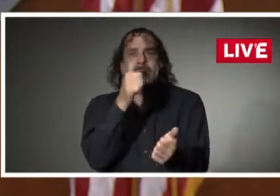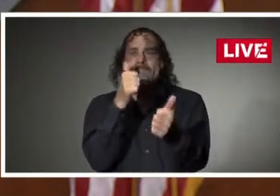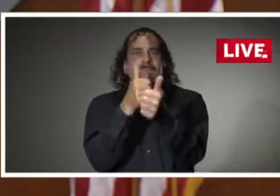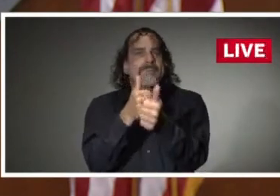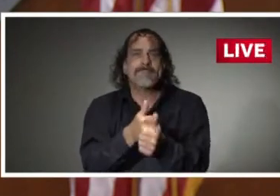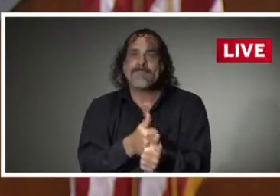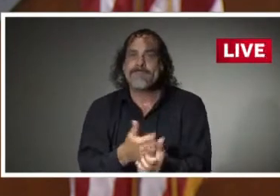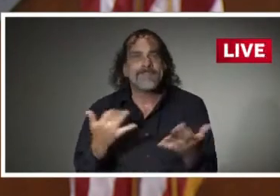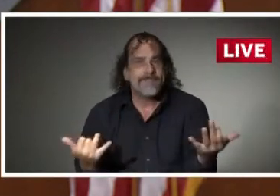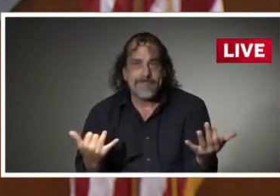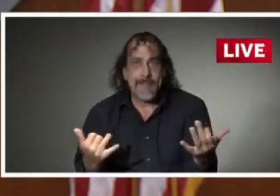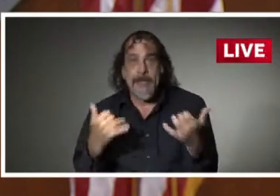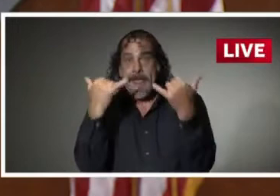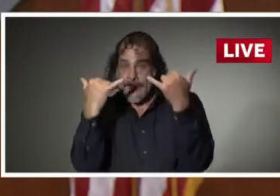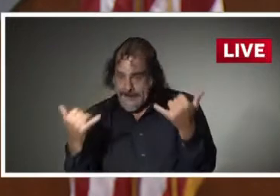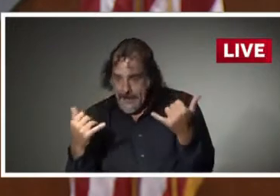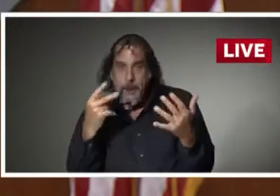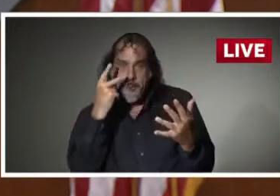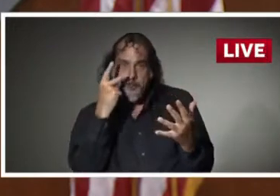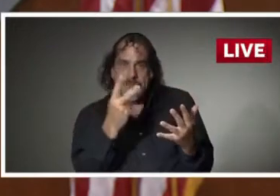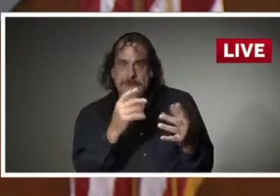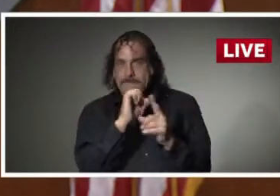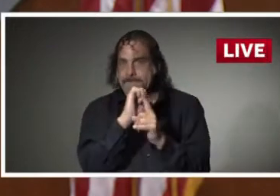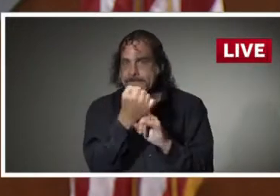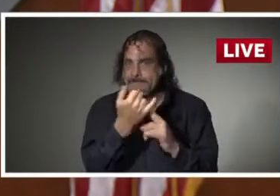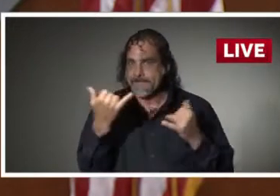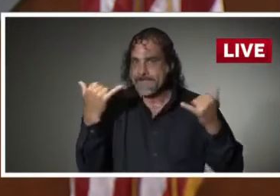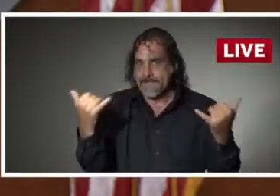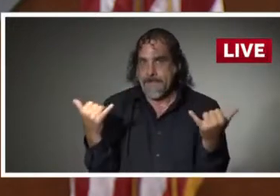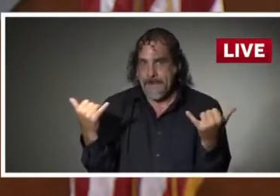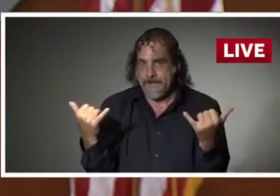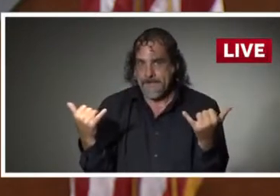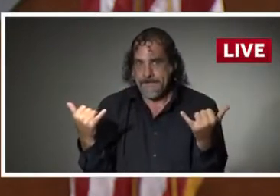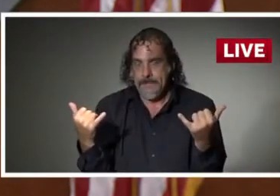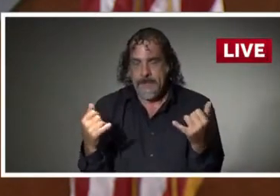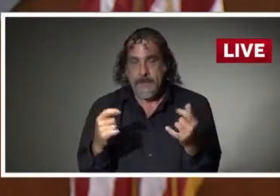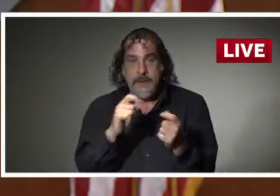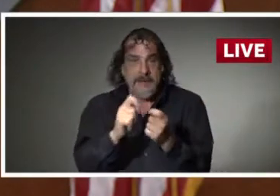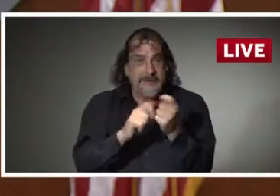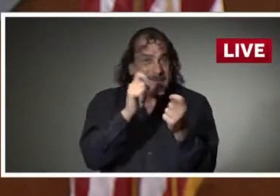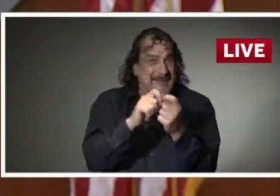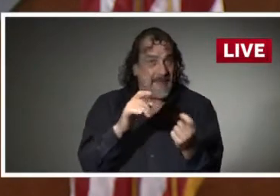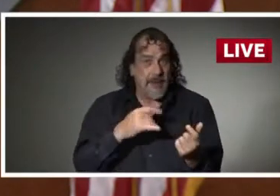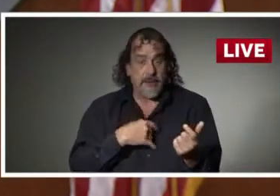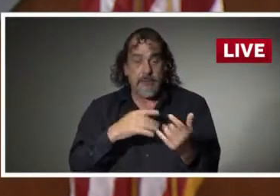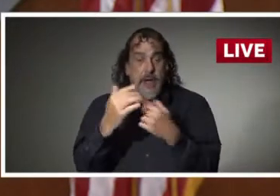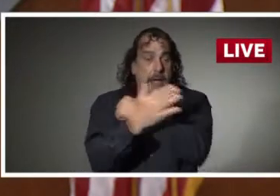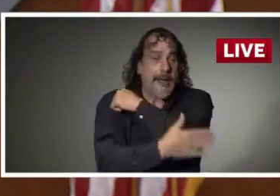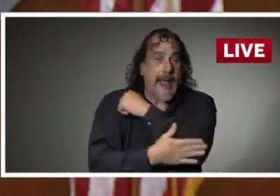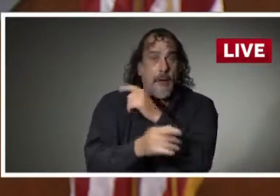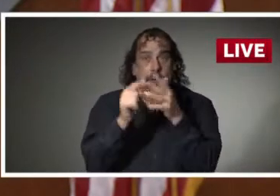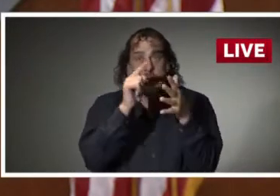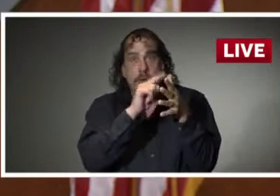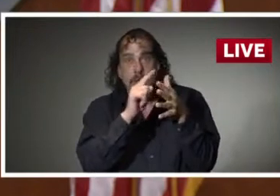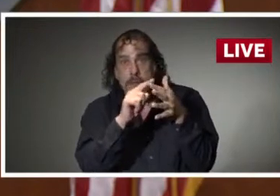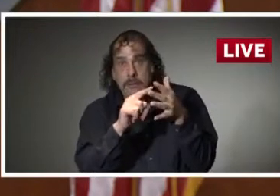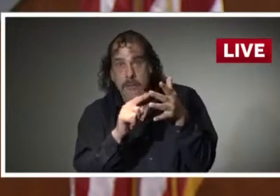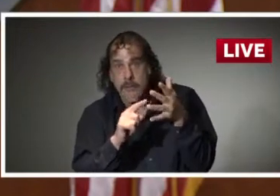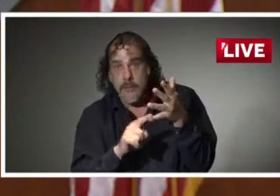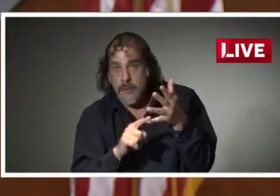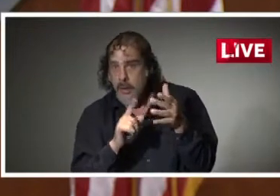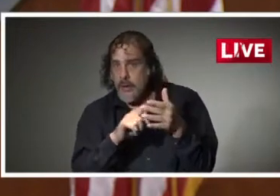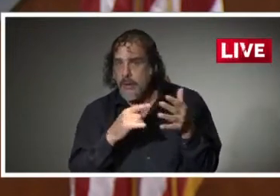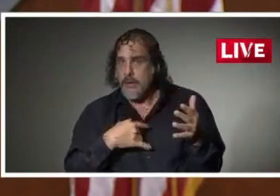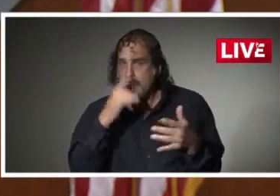Now, this is what we've had to do. County-specific orders are most likely